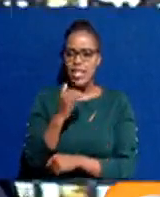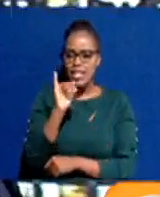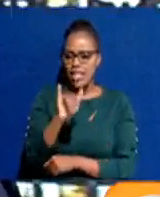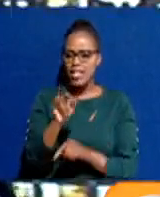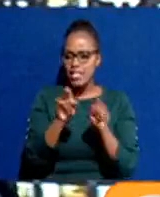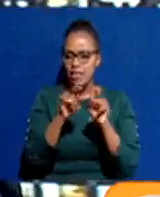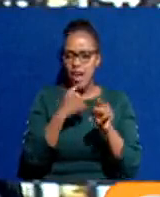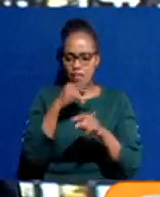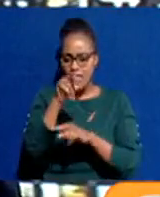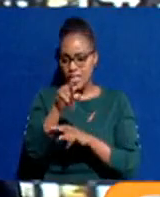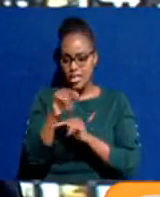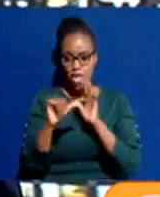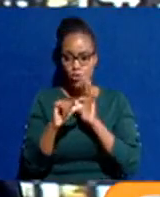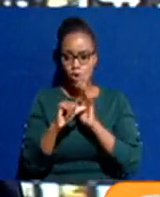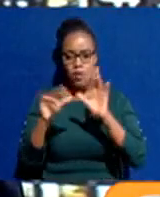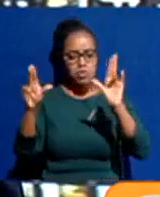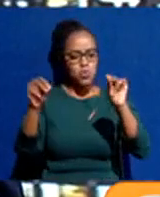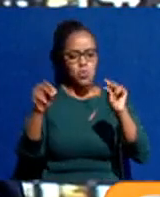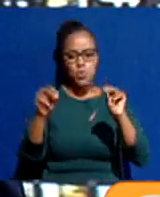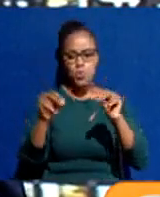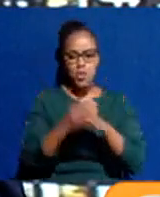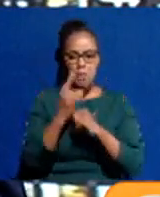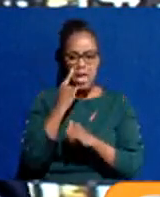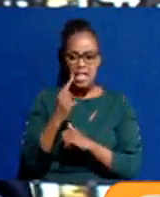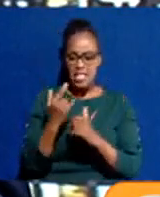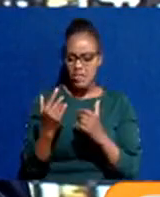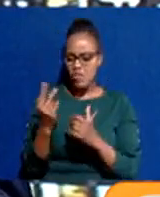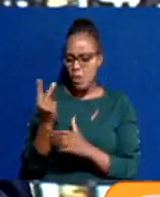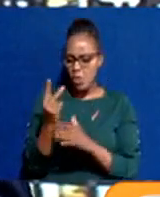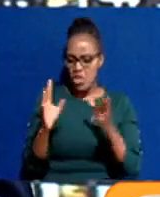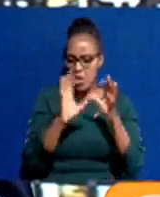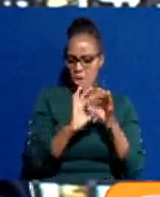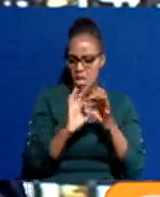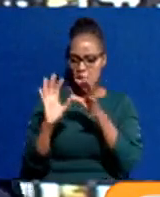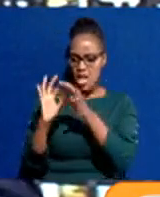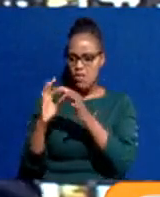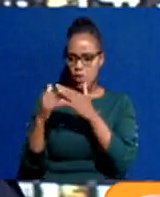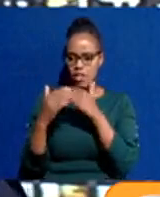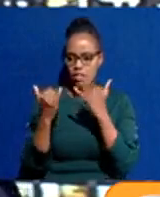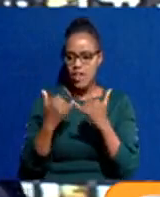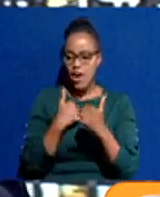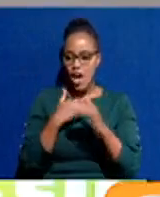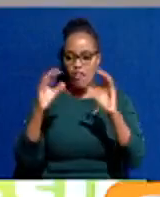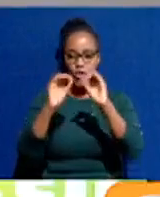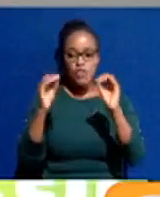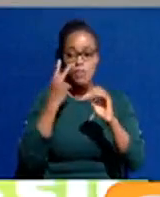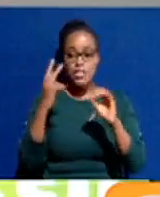have stuck to this law. You don't see a correlation between that and where we are now? Absolutely, absolutely.